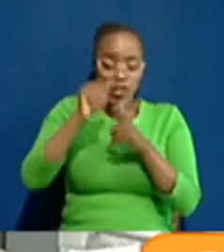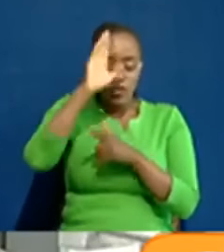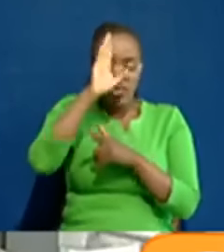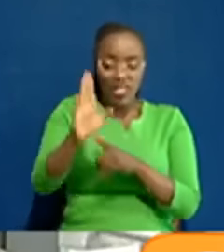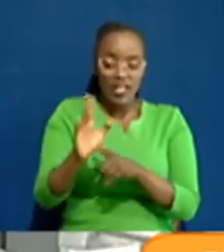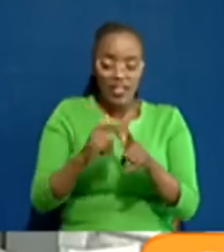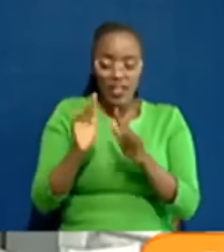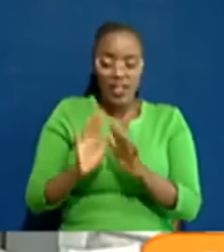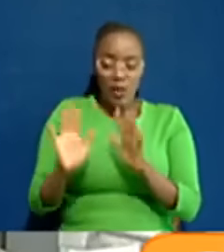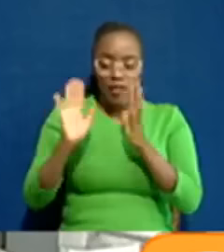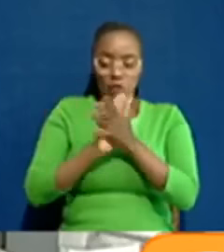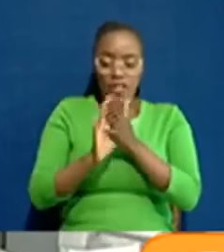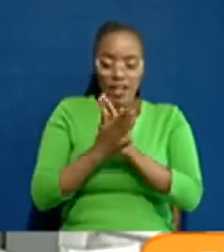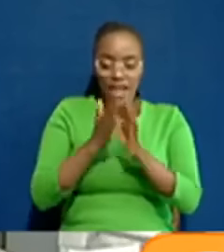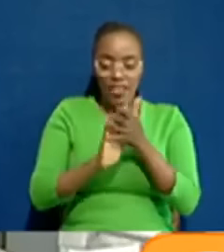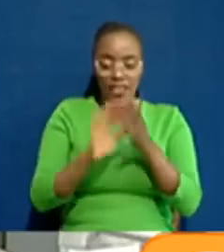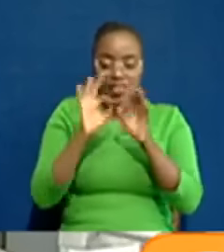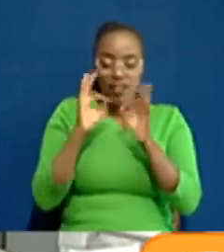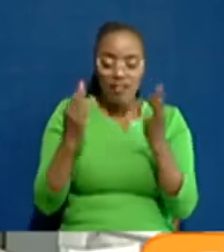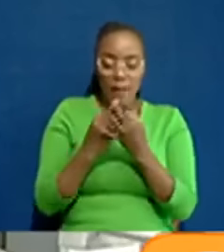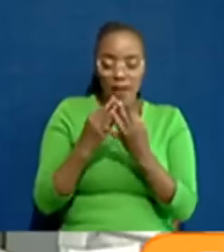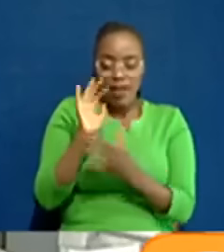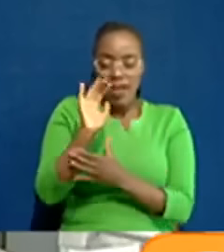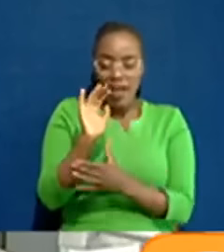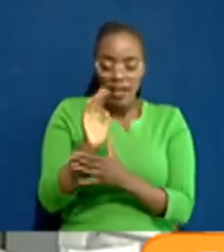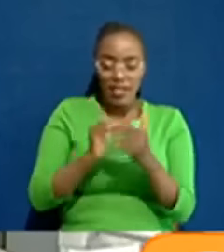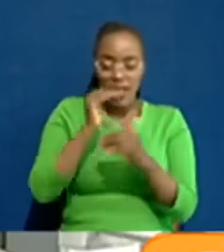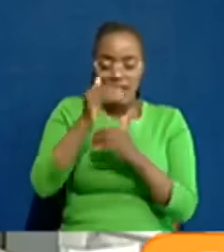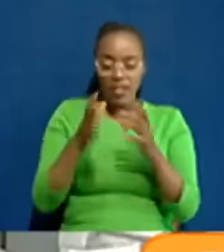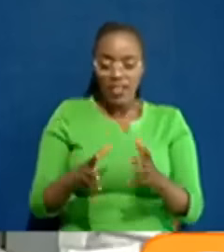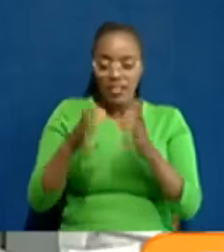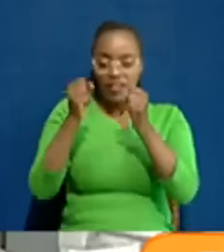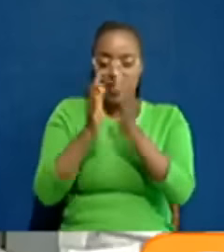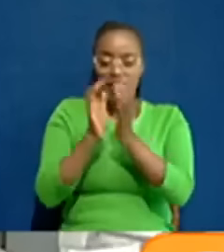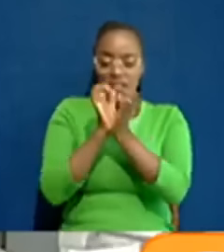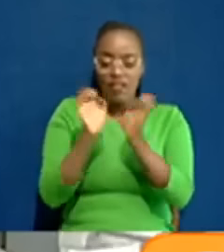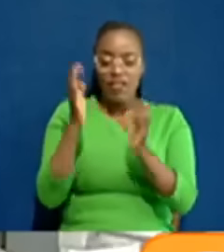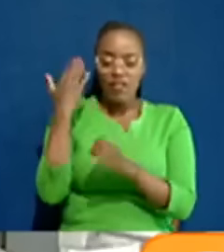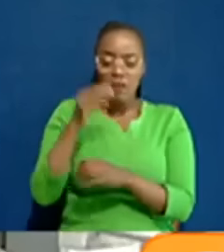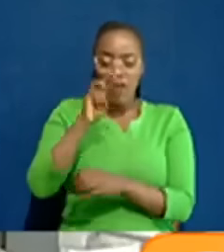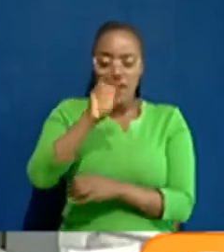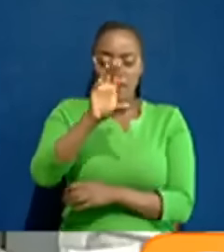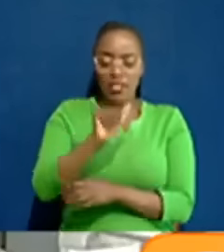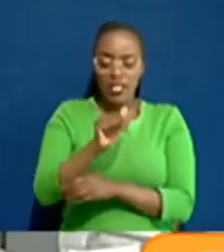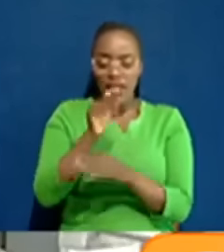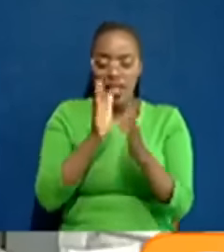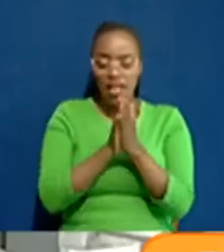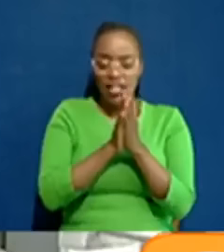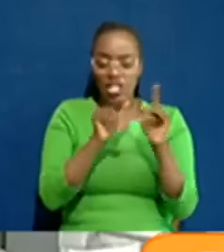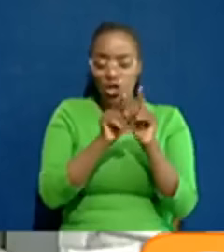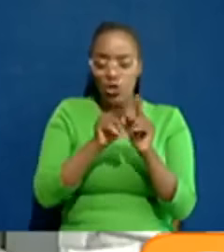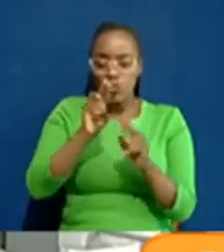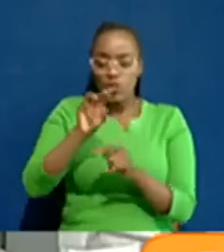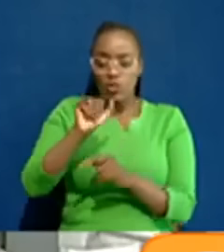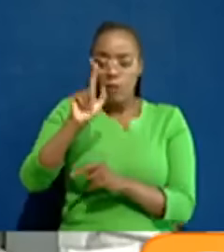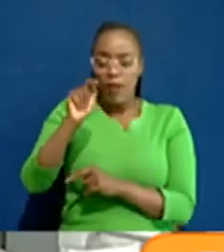and left with him. The family has also demanded answers following the abduction and release of the former MCA from his home in Mathioya,